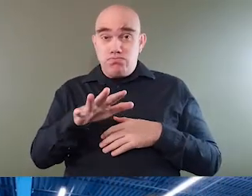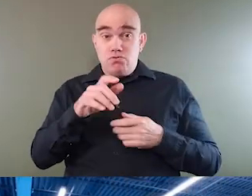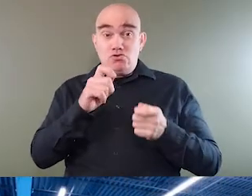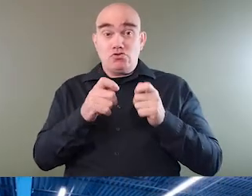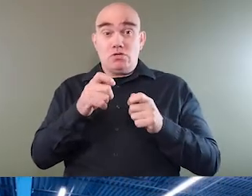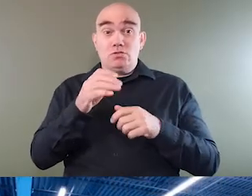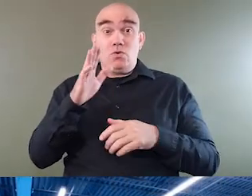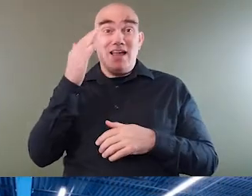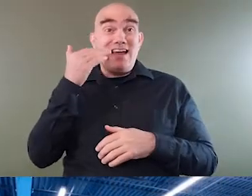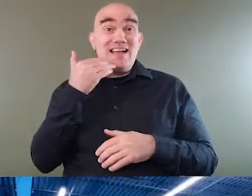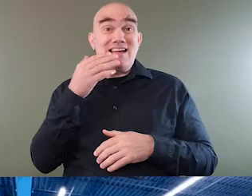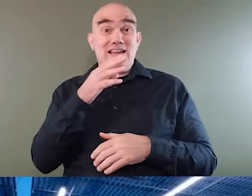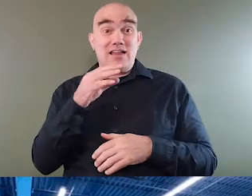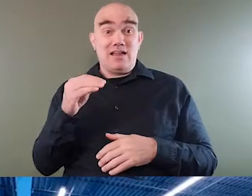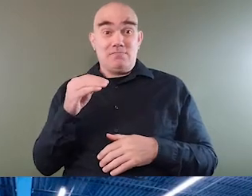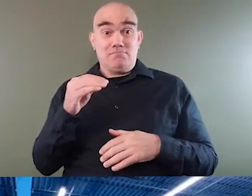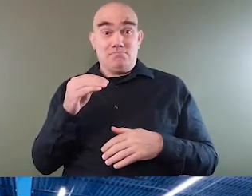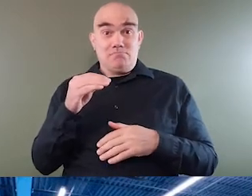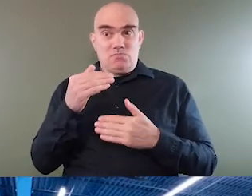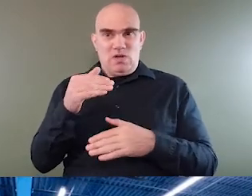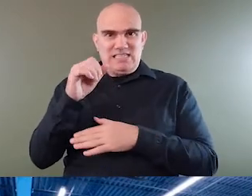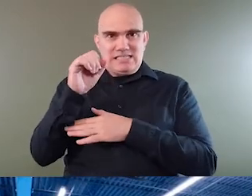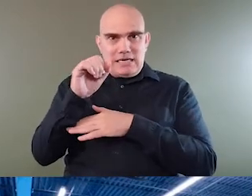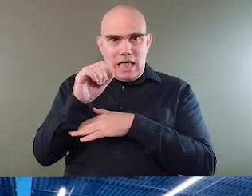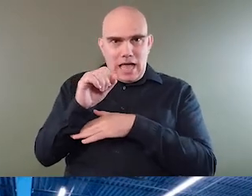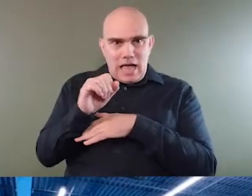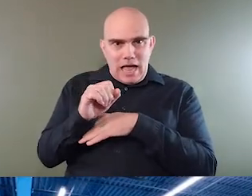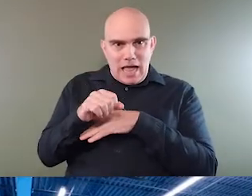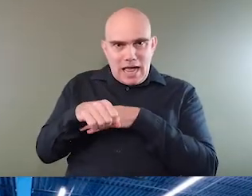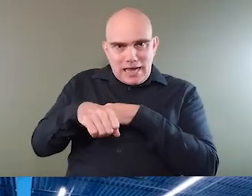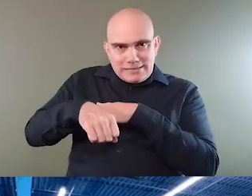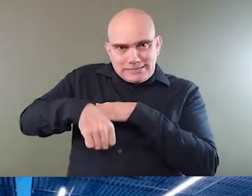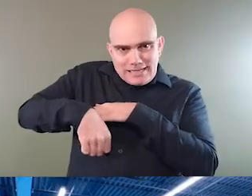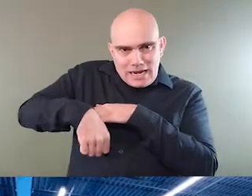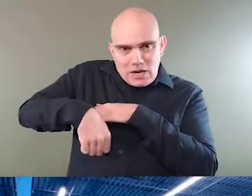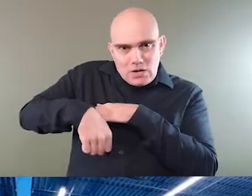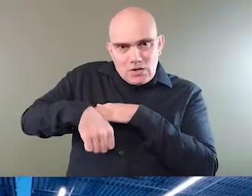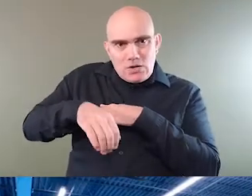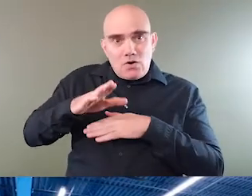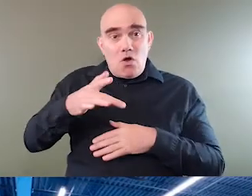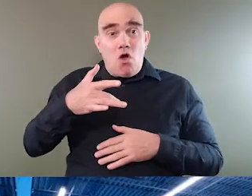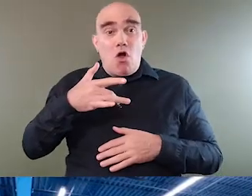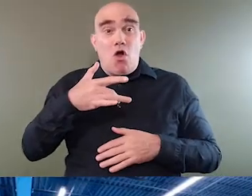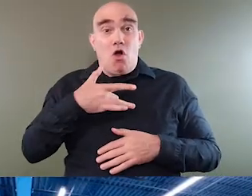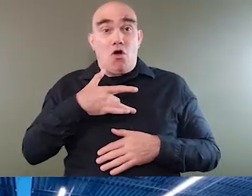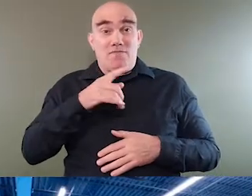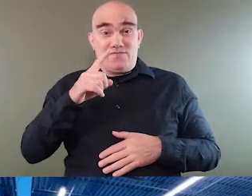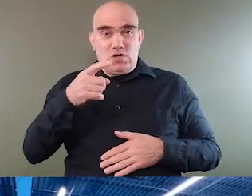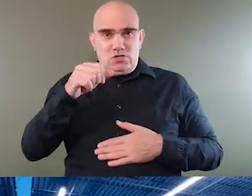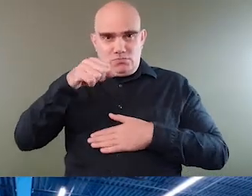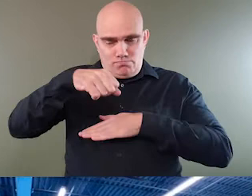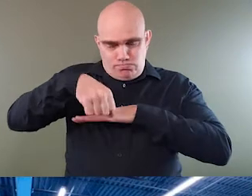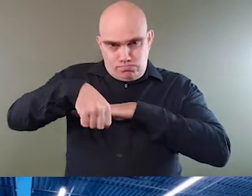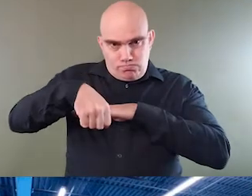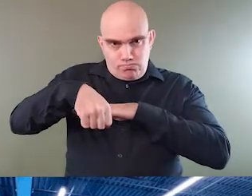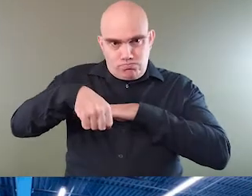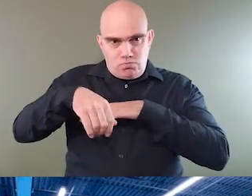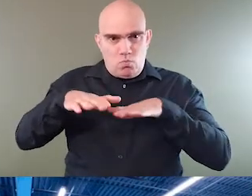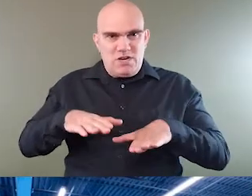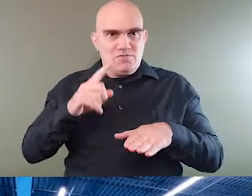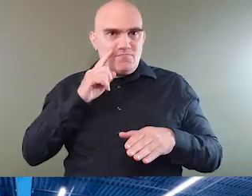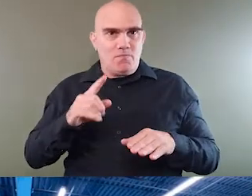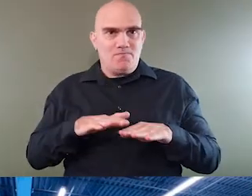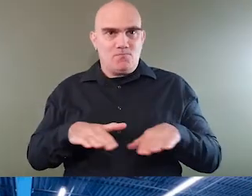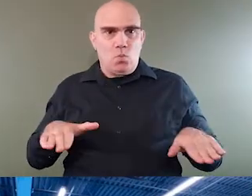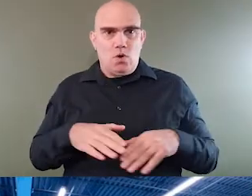and slide down. Send your heart first as you reach toward the floor and take a